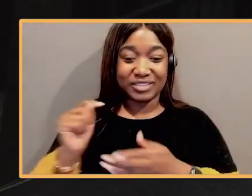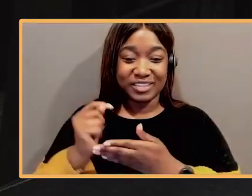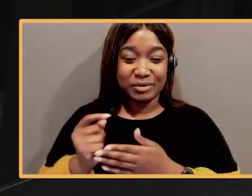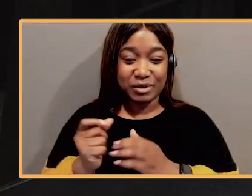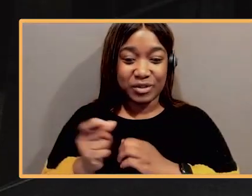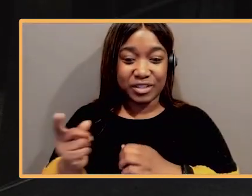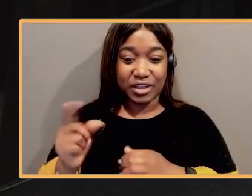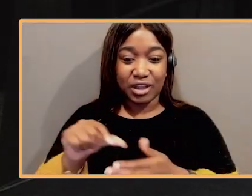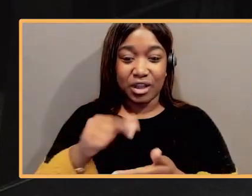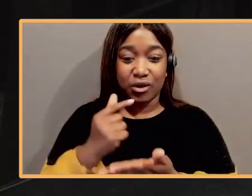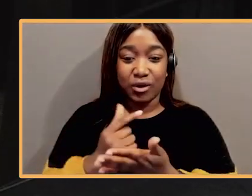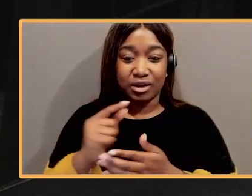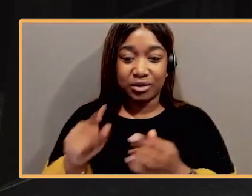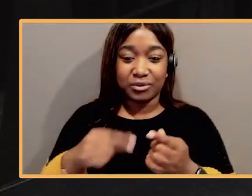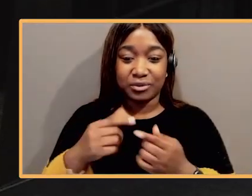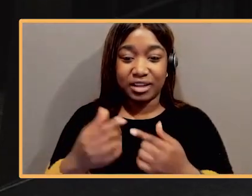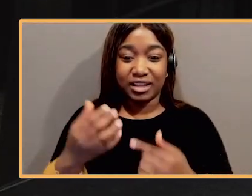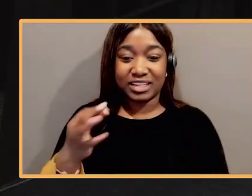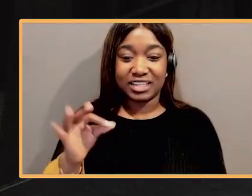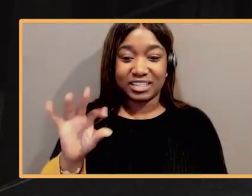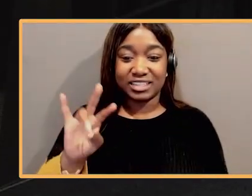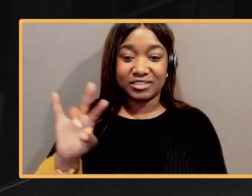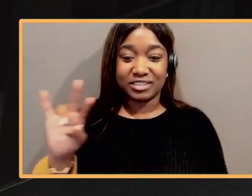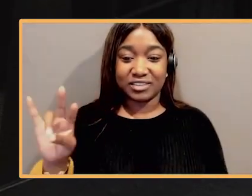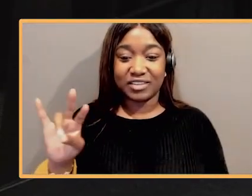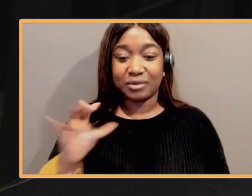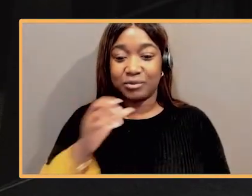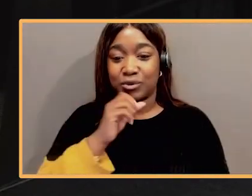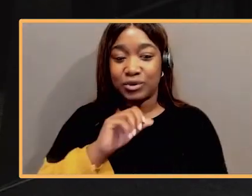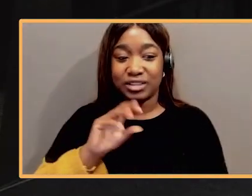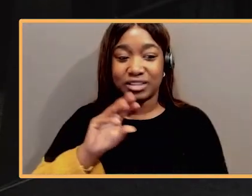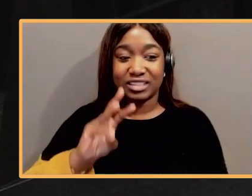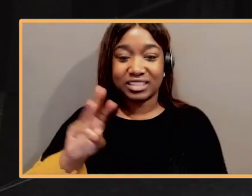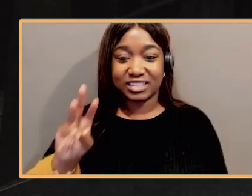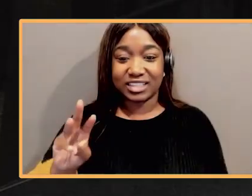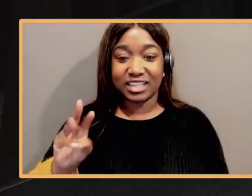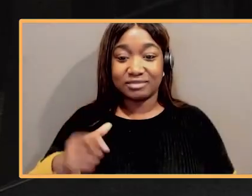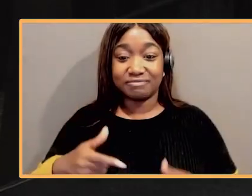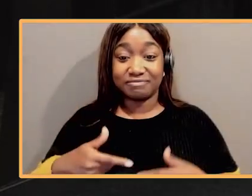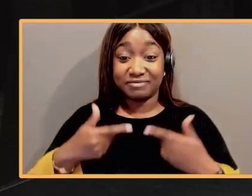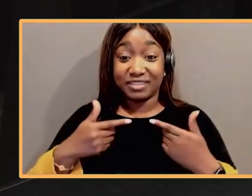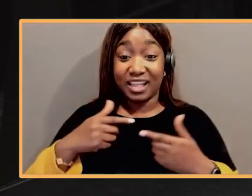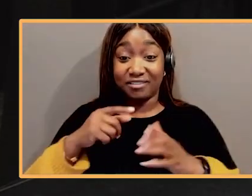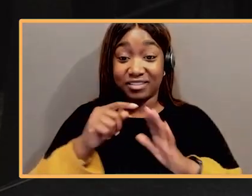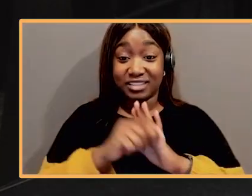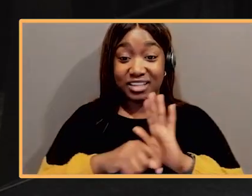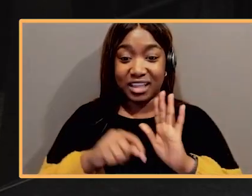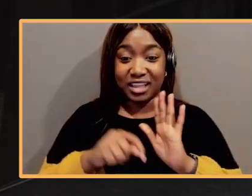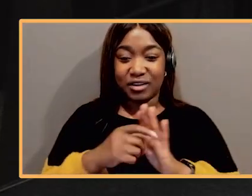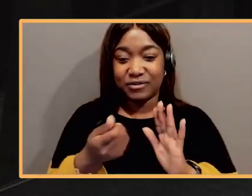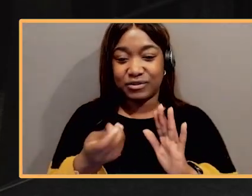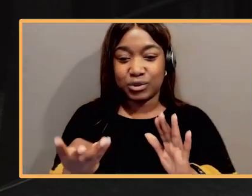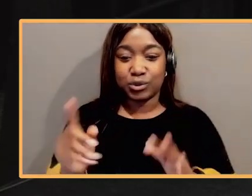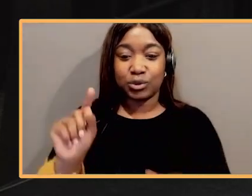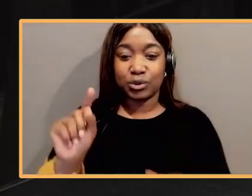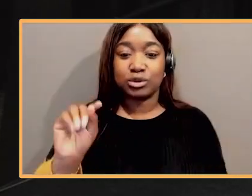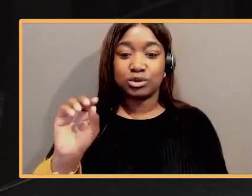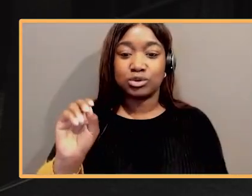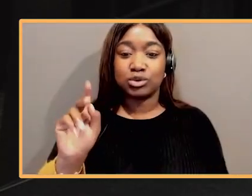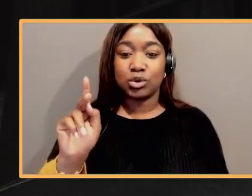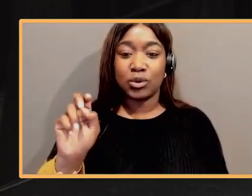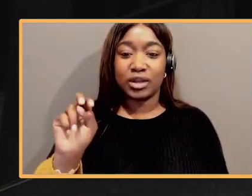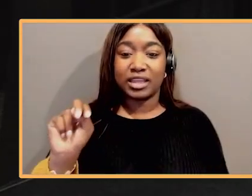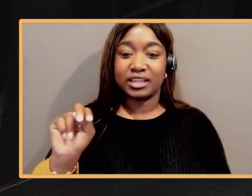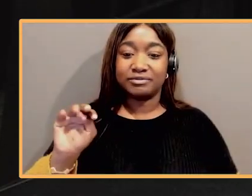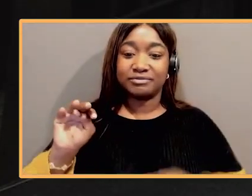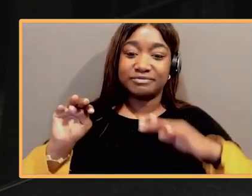in 1977, and I'm 66 years old, and in my life, we had a few token black people who won't